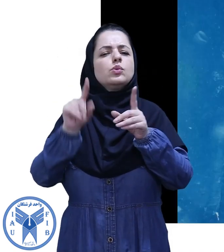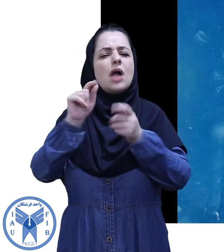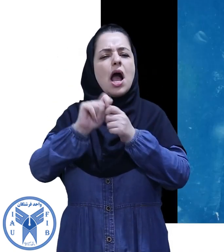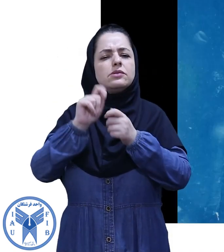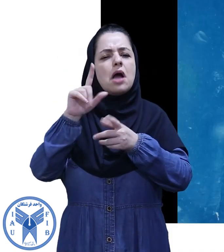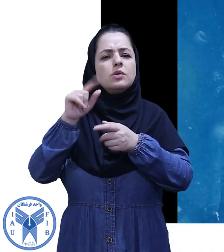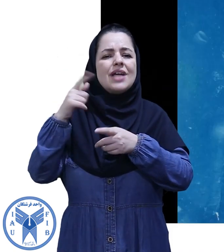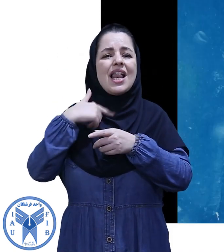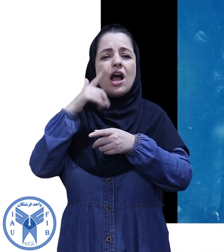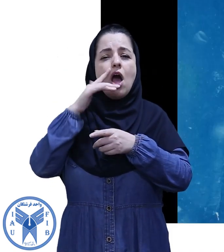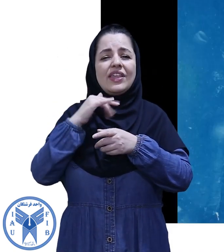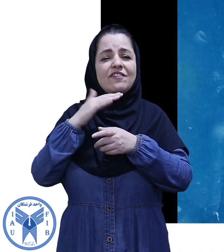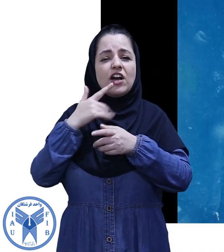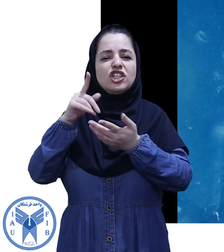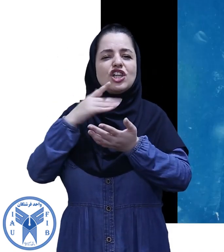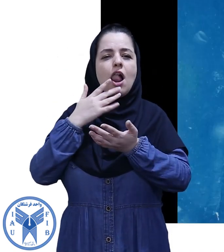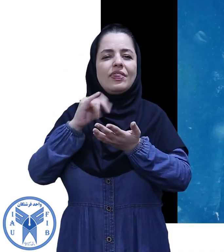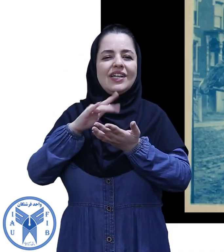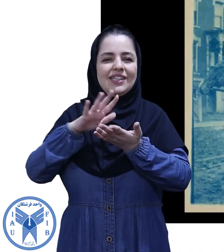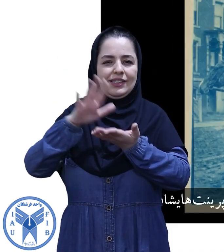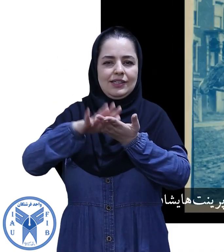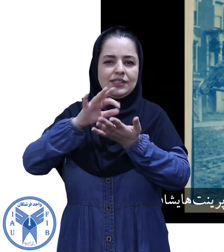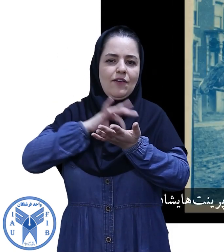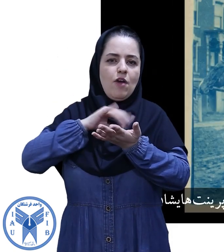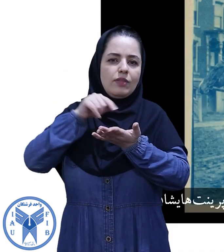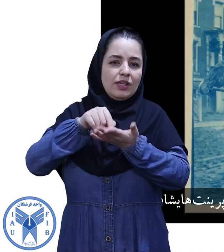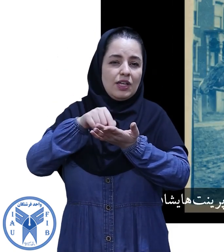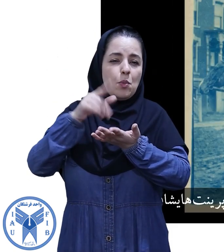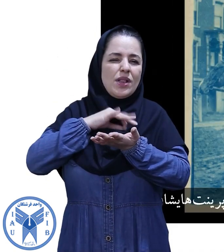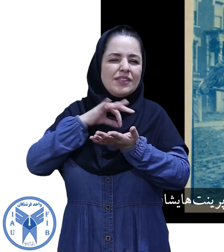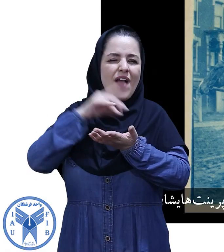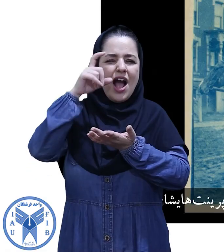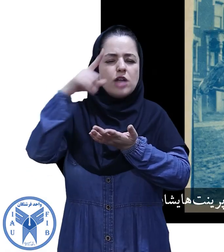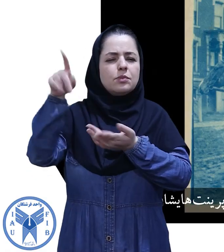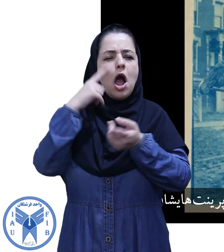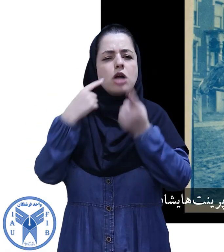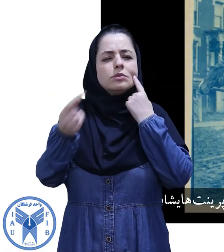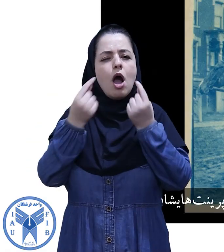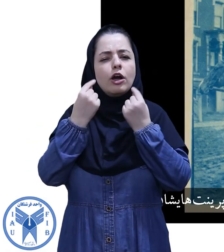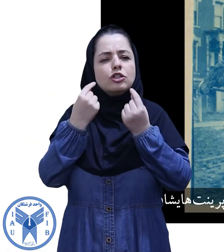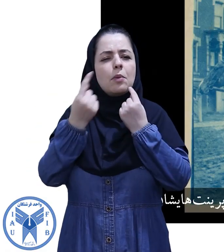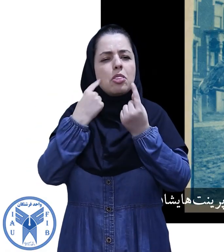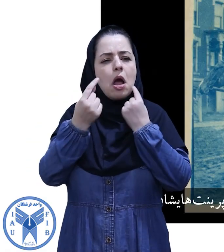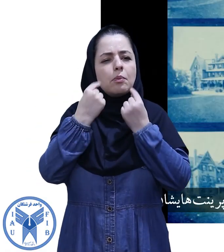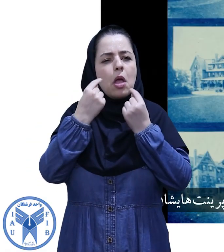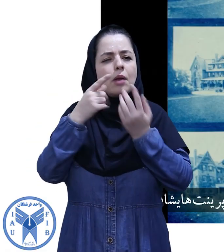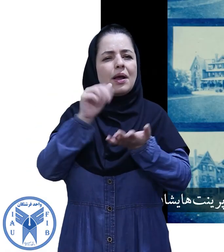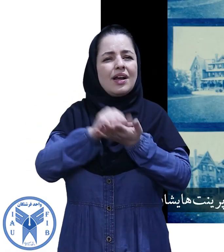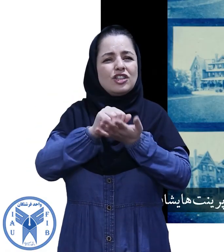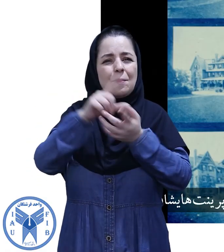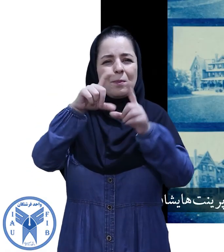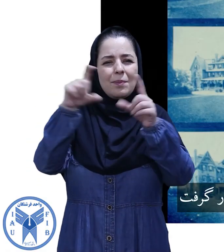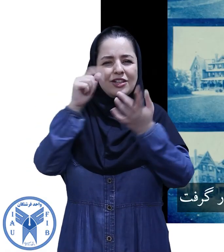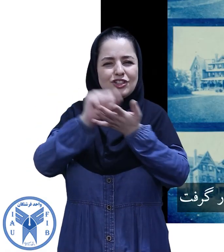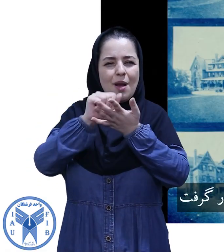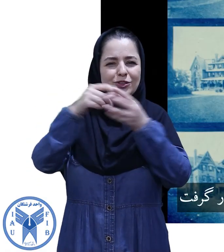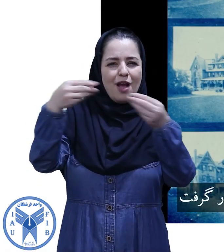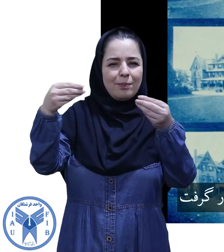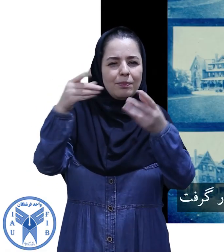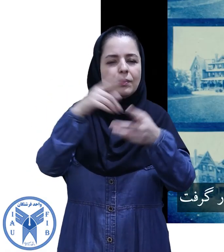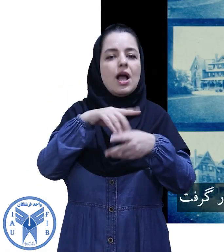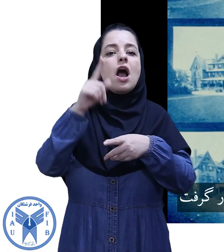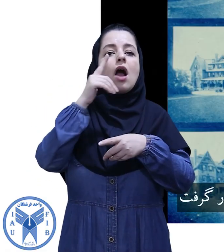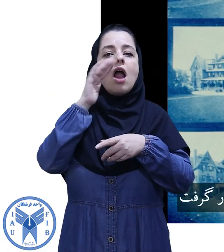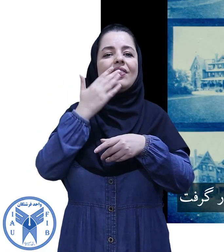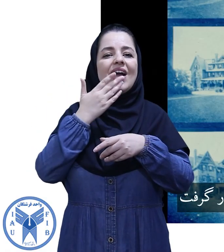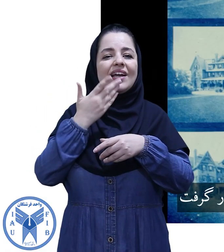photographs from gelatin silver negatives. It was utilized by many photographers to do test prints or